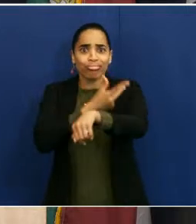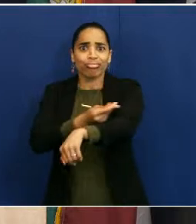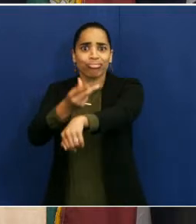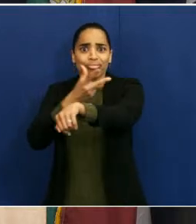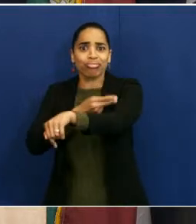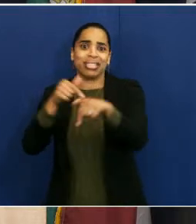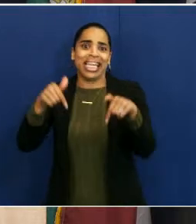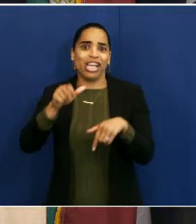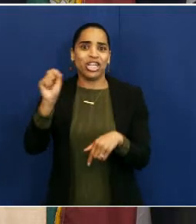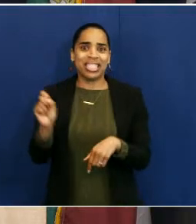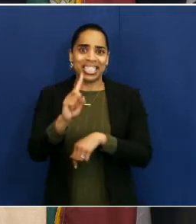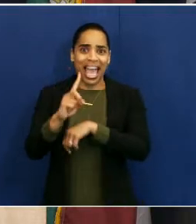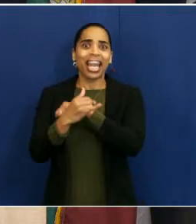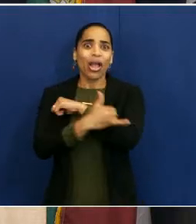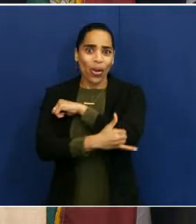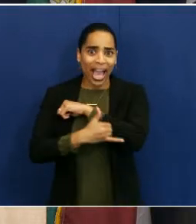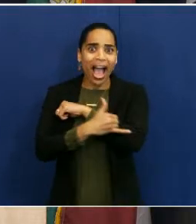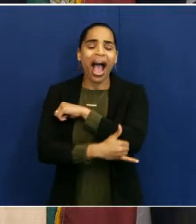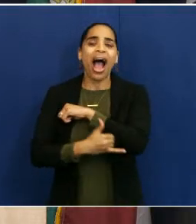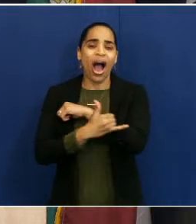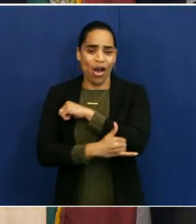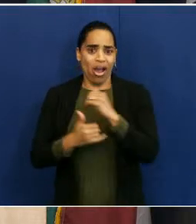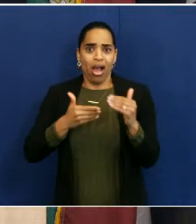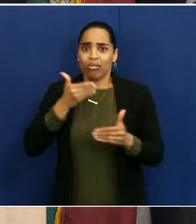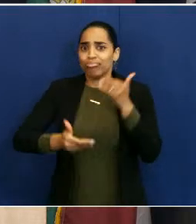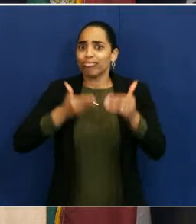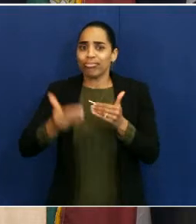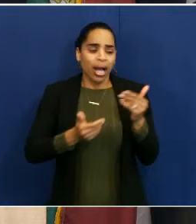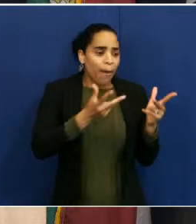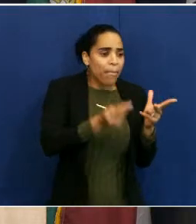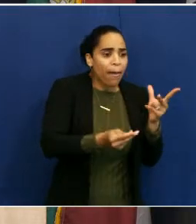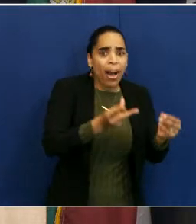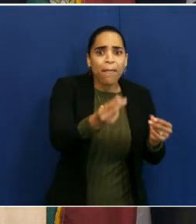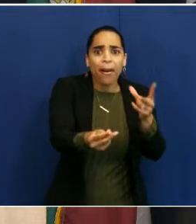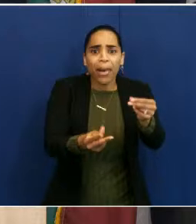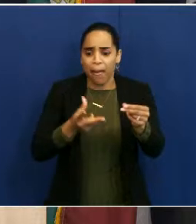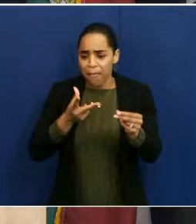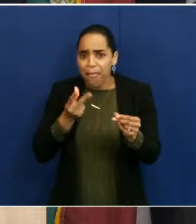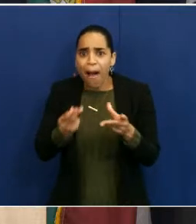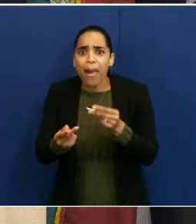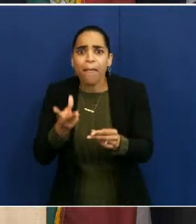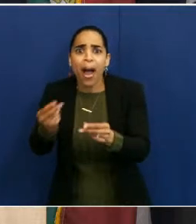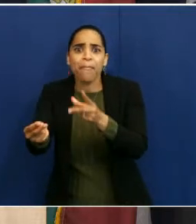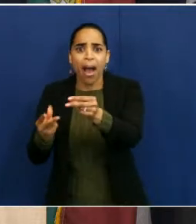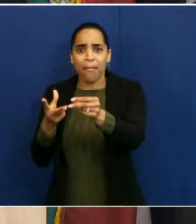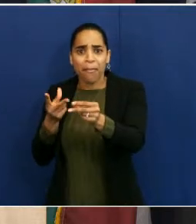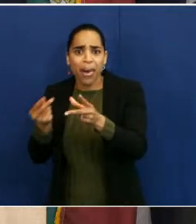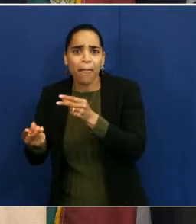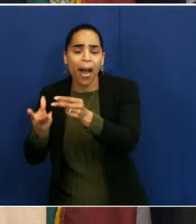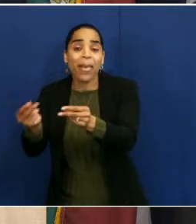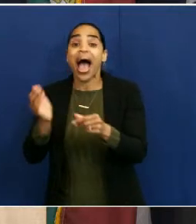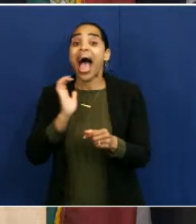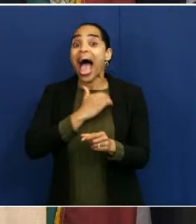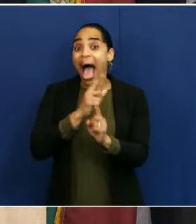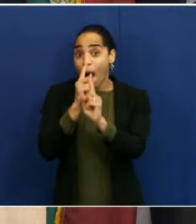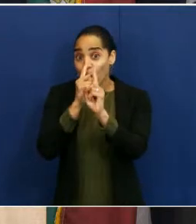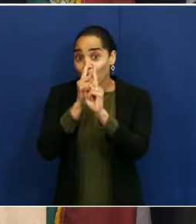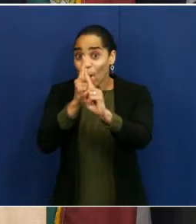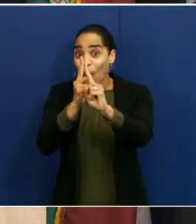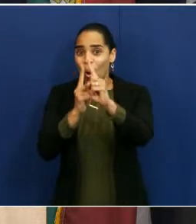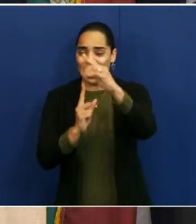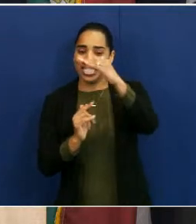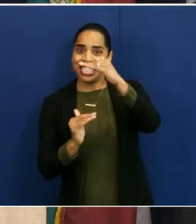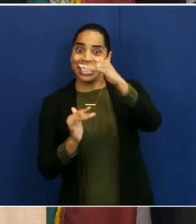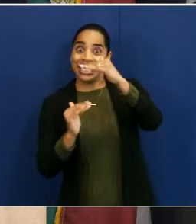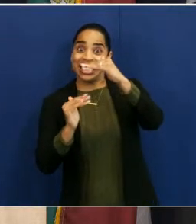Diego County, and we are making considerable progress on the way towards meeting our